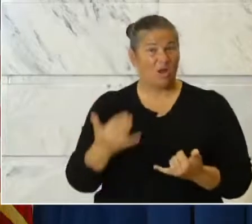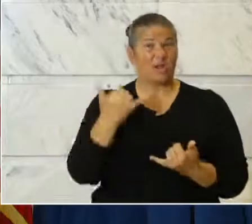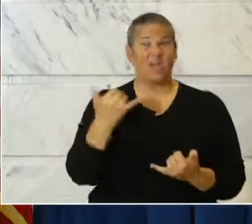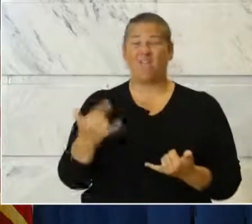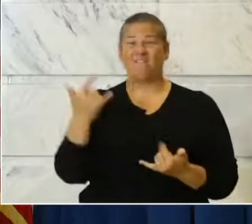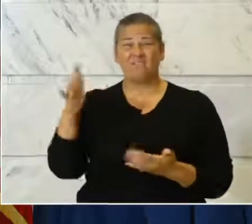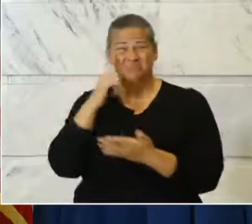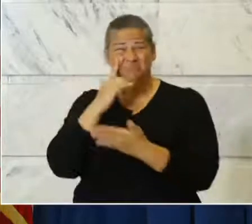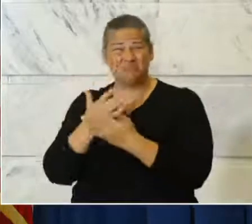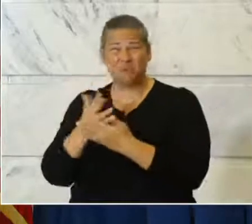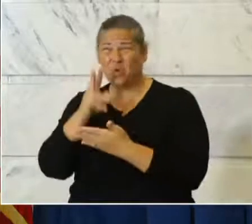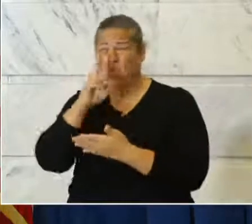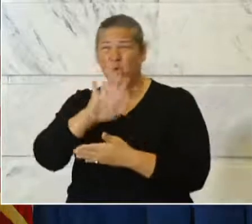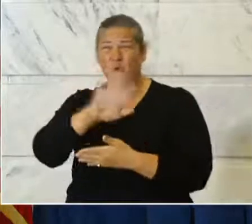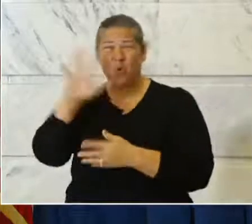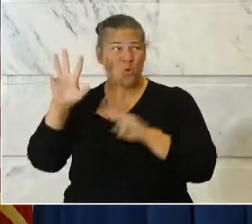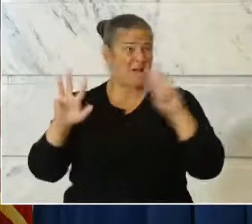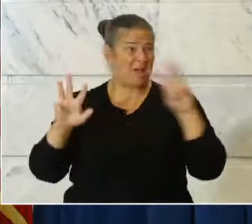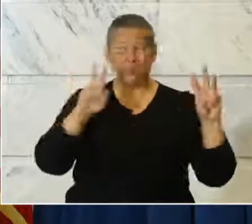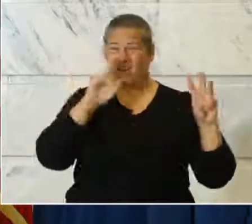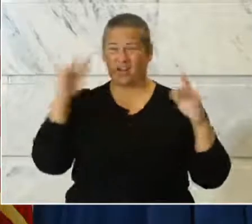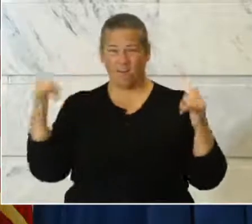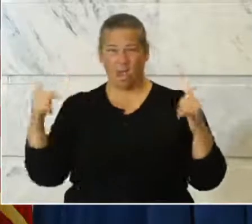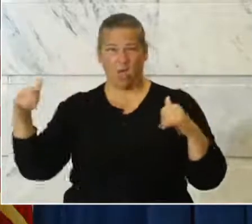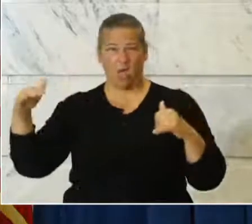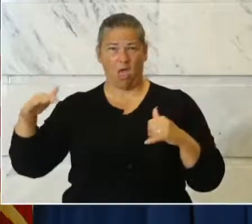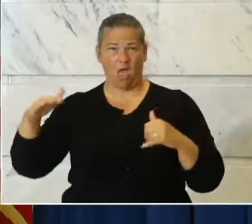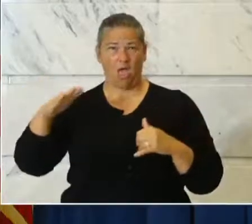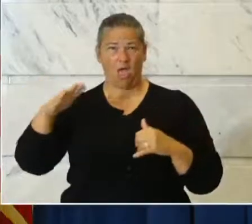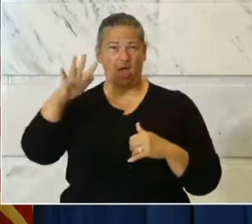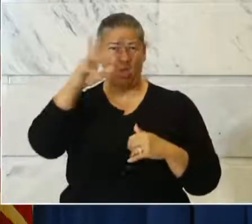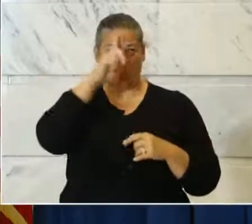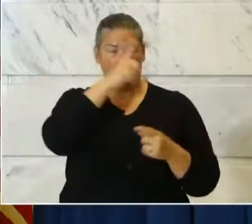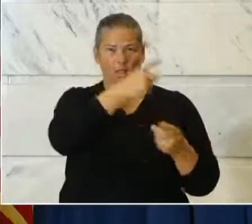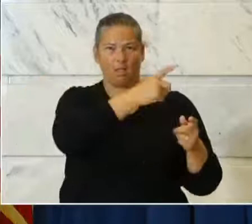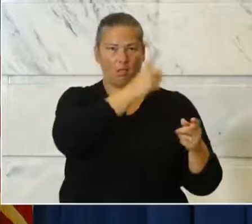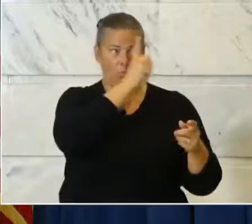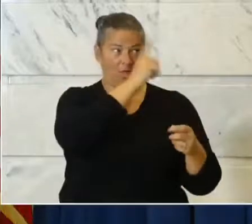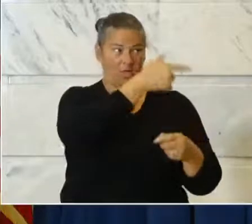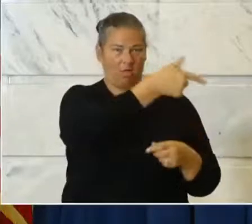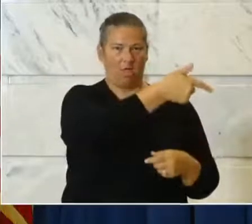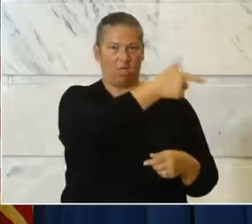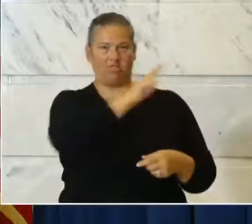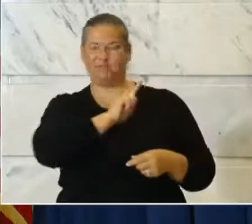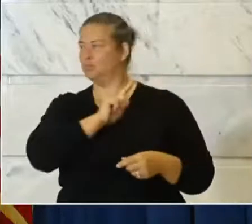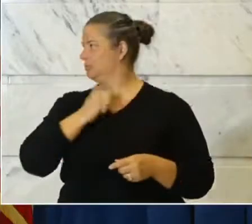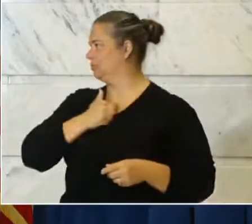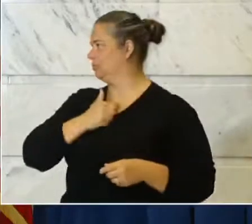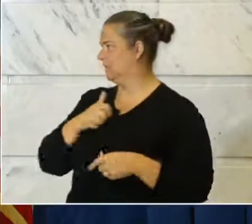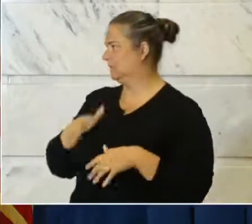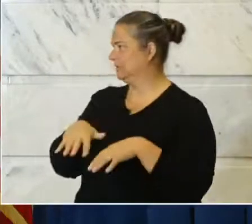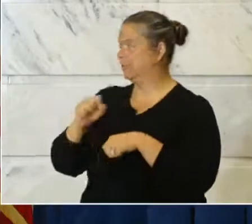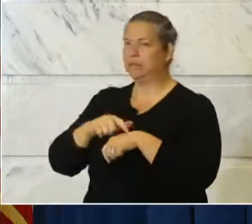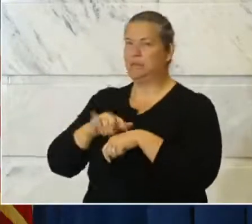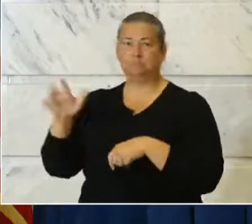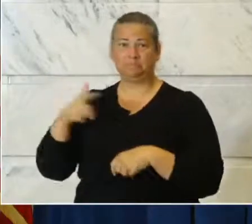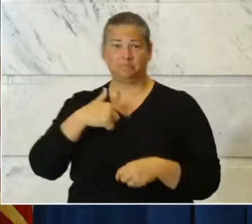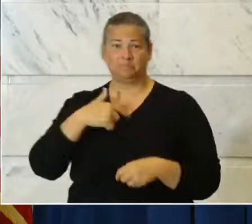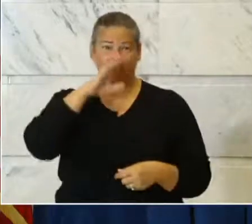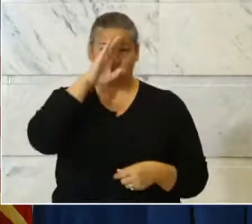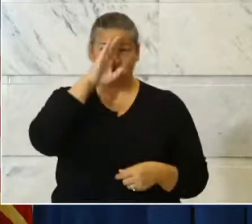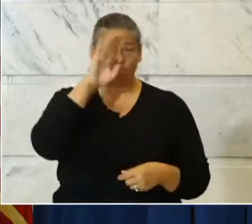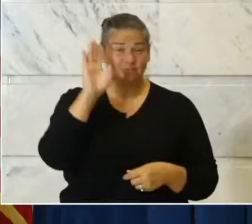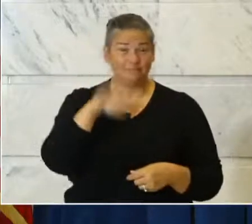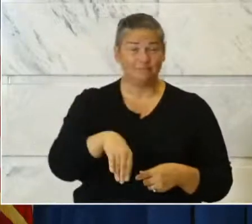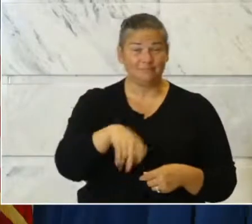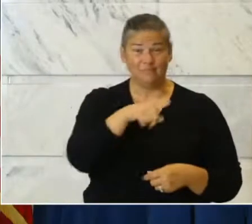Sun Belt in the West is going to happen here. And Governor, my last thing, I'm sorry to ask your indulgence. I know folks are listening. I know